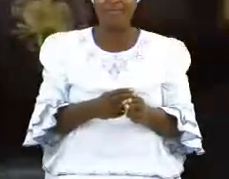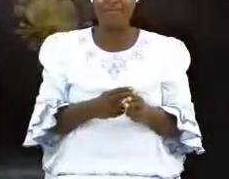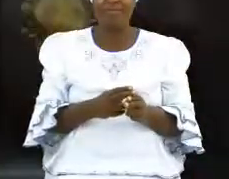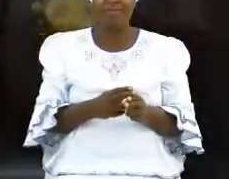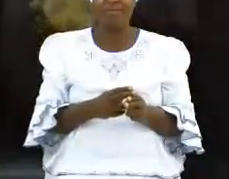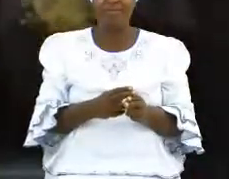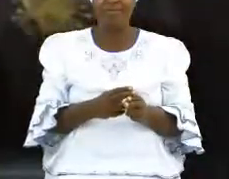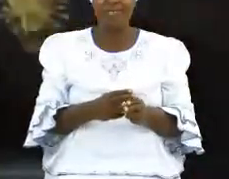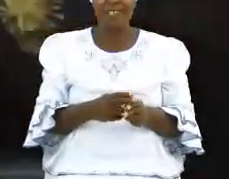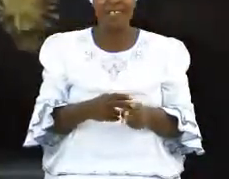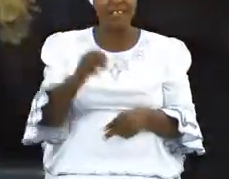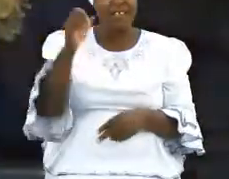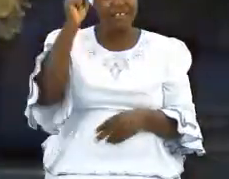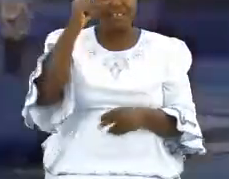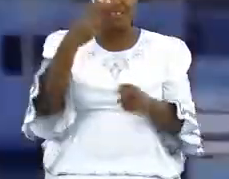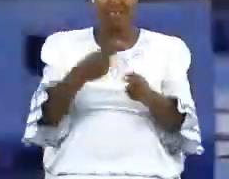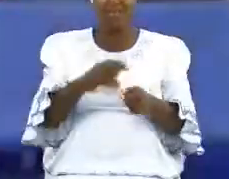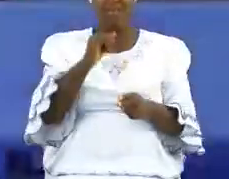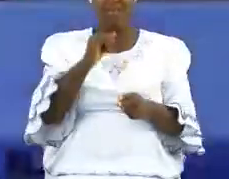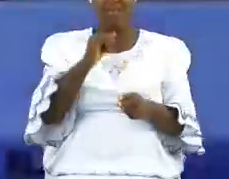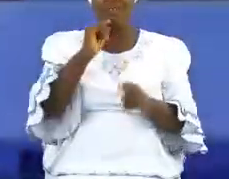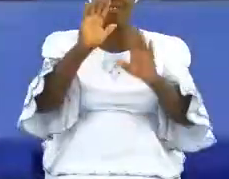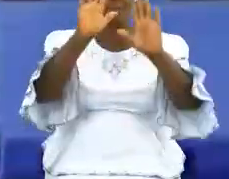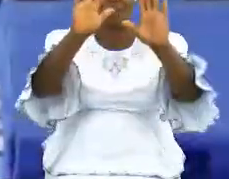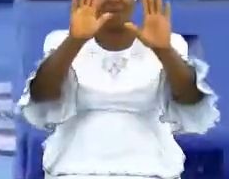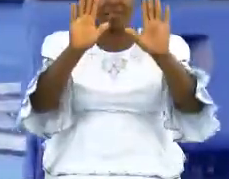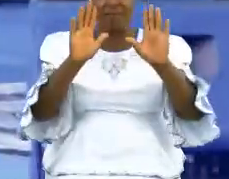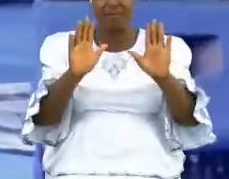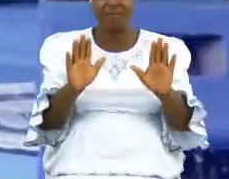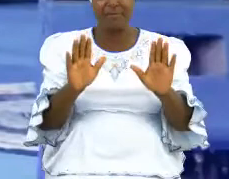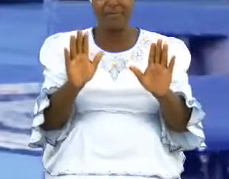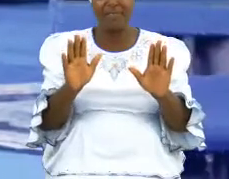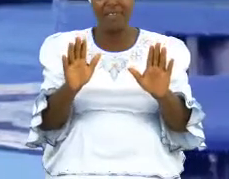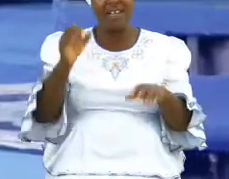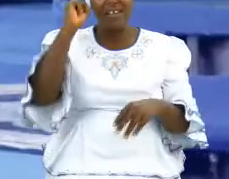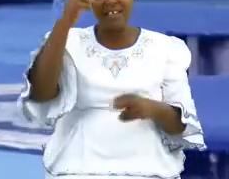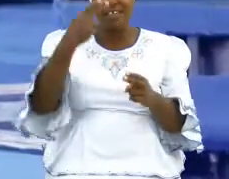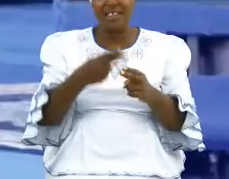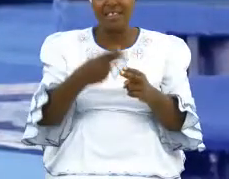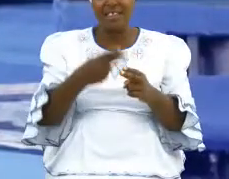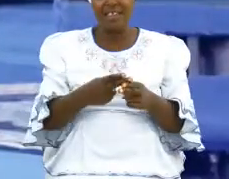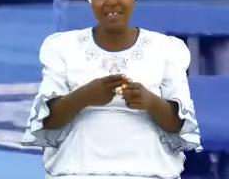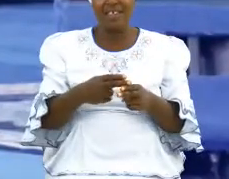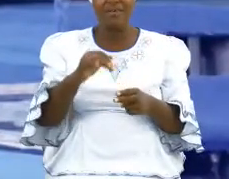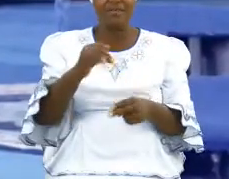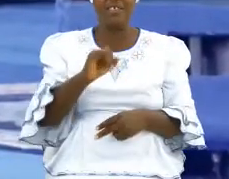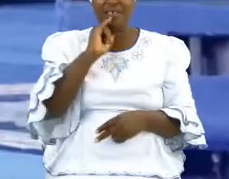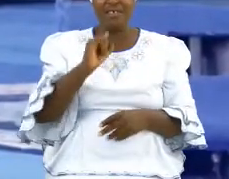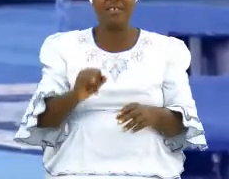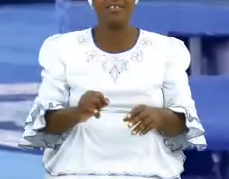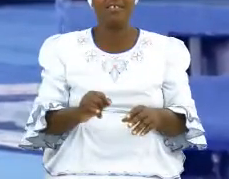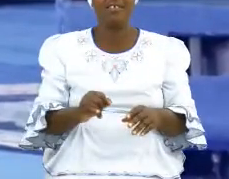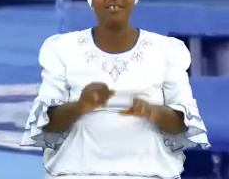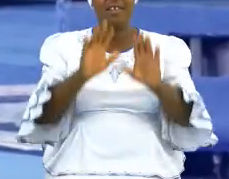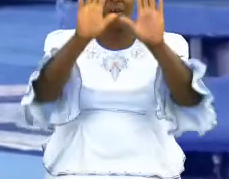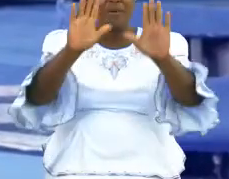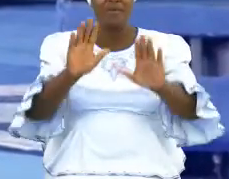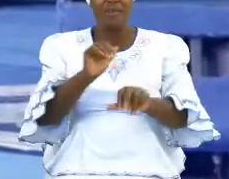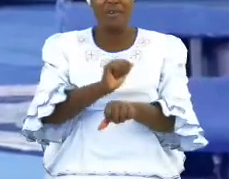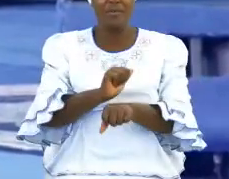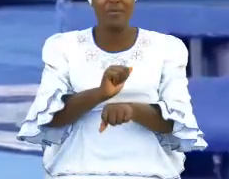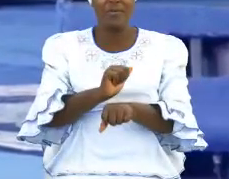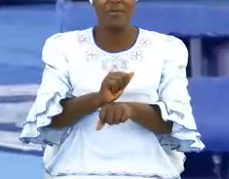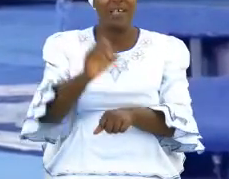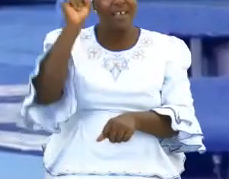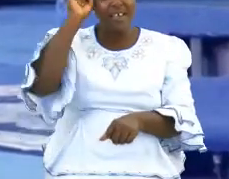His name is wonderful. His name works miracles. His name